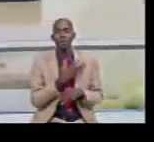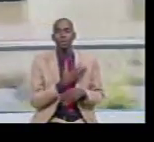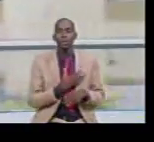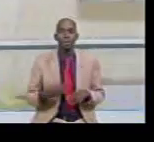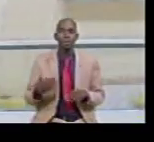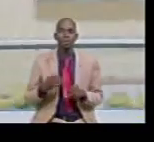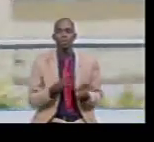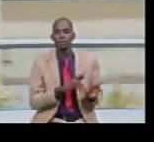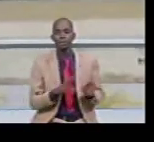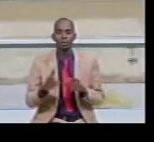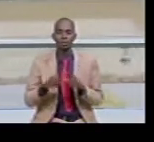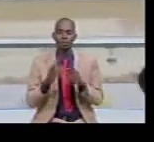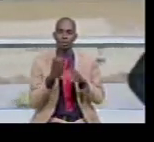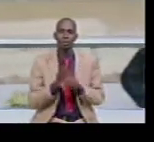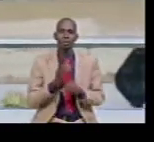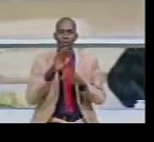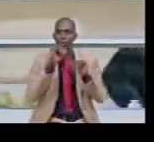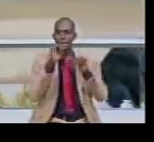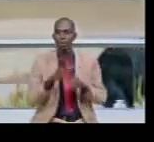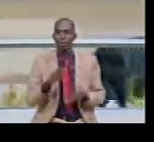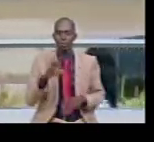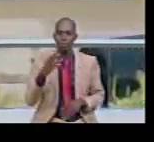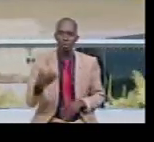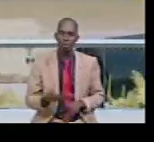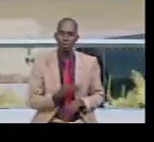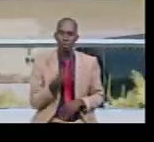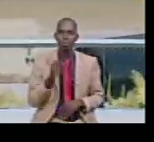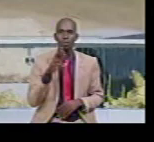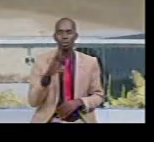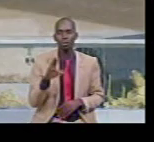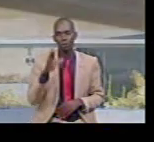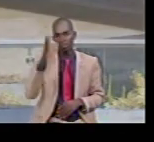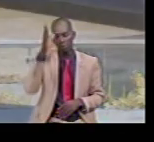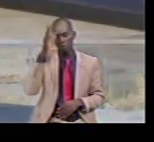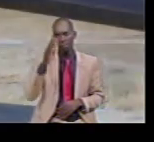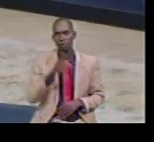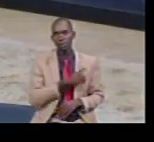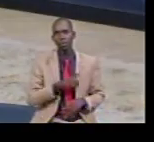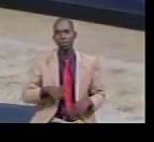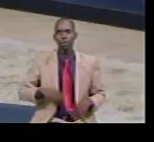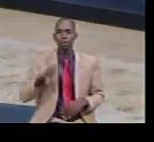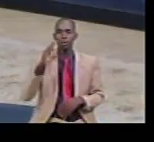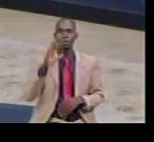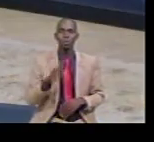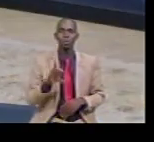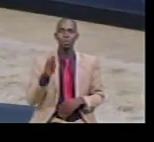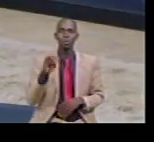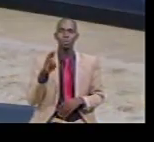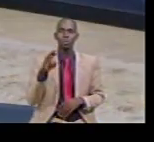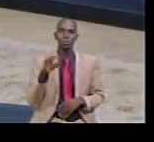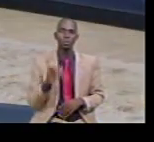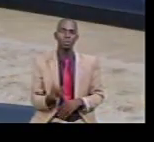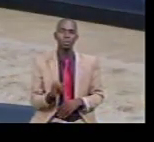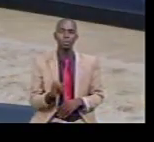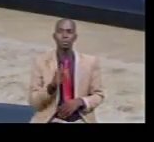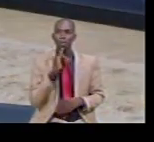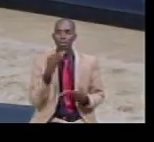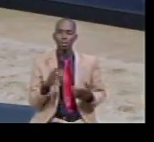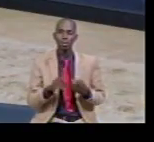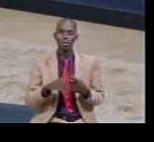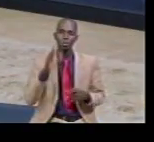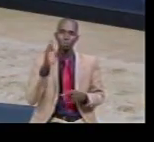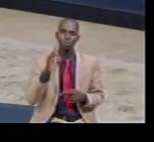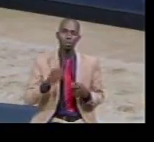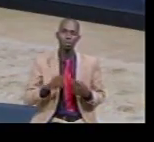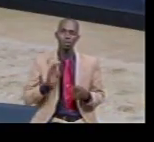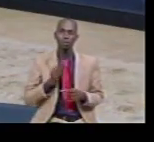your blessing. You are welcome, sir. Our Father in the Lord, Pastor Dr. W.F. Kumuyi, is here to minister to us with the anointing